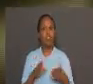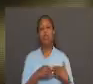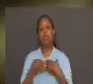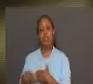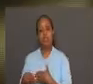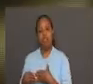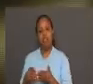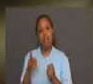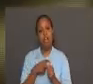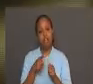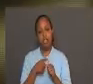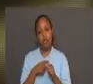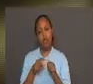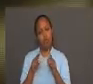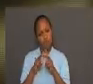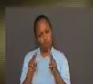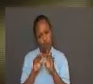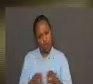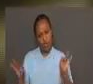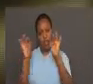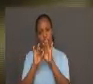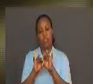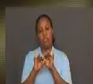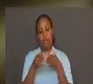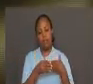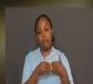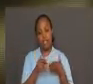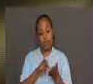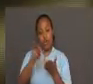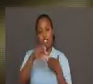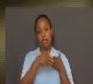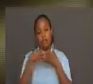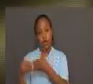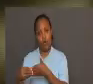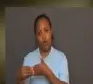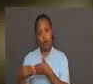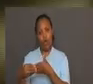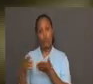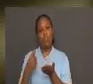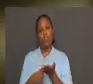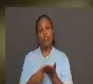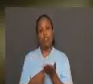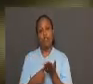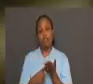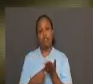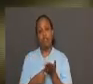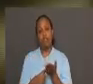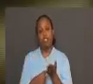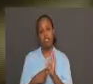One of the most important principles of democracy is that it is